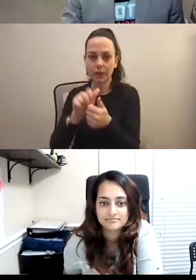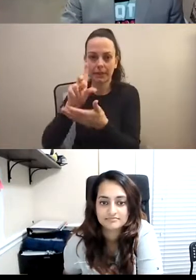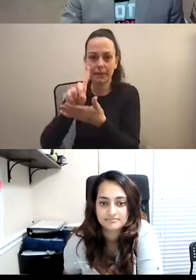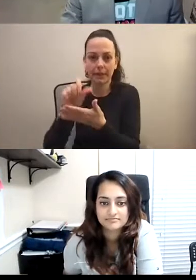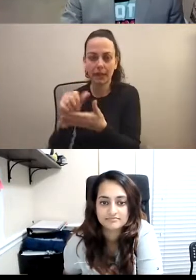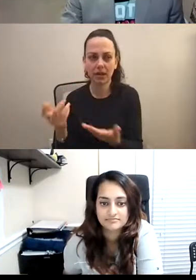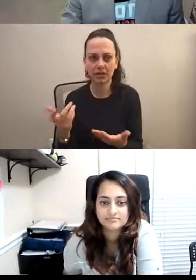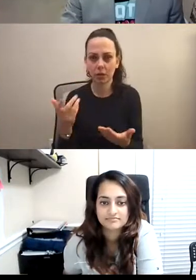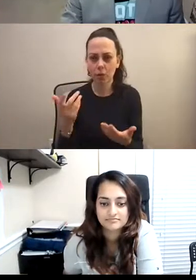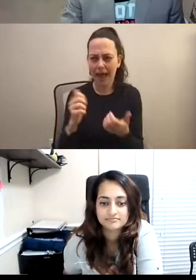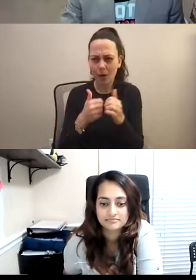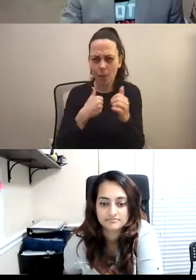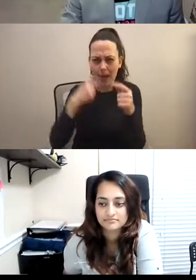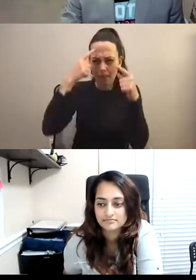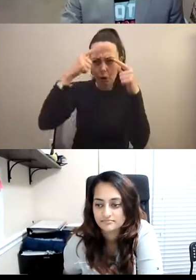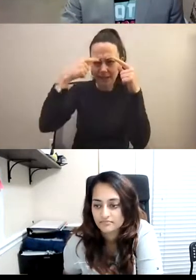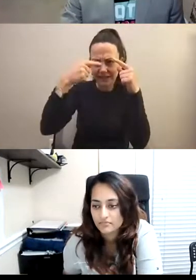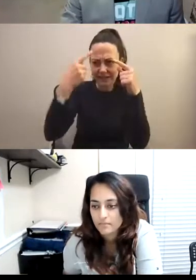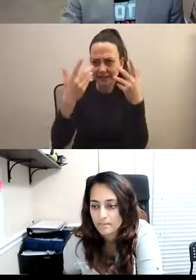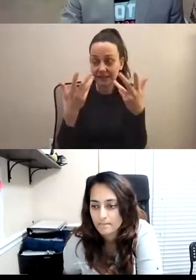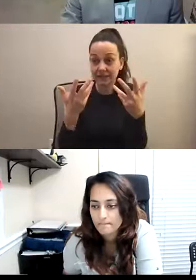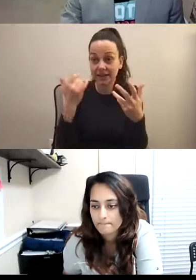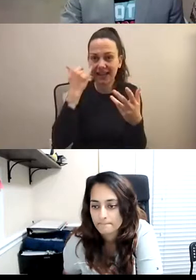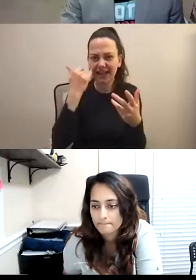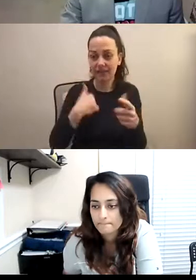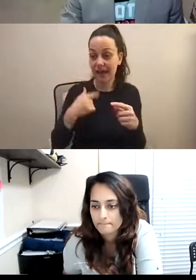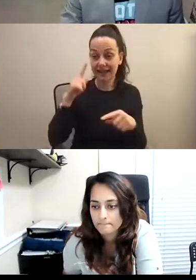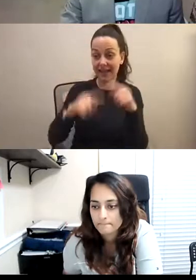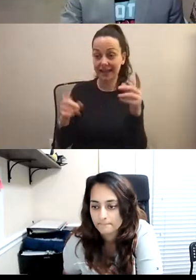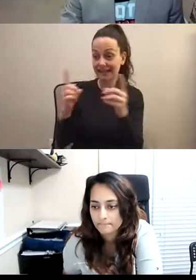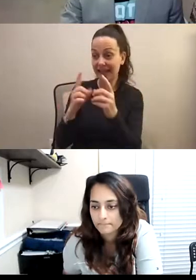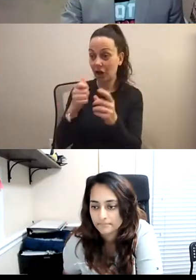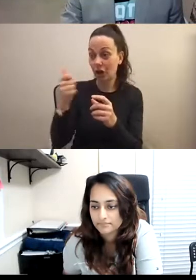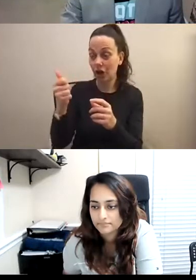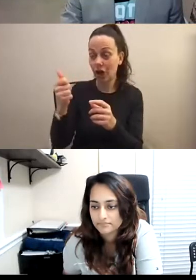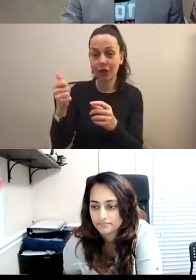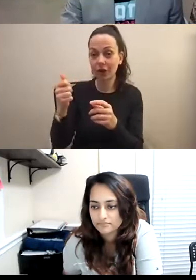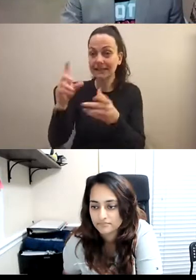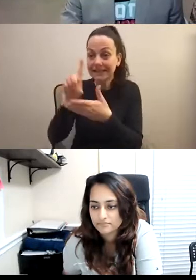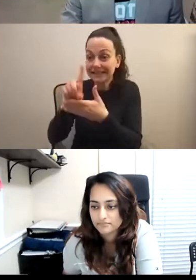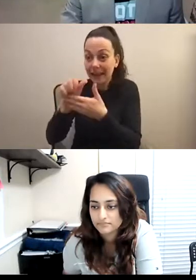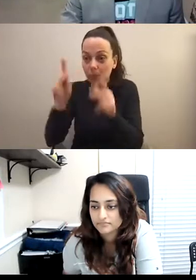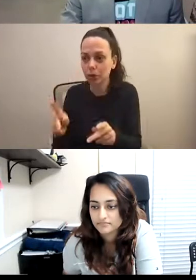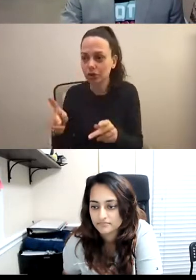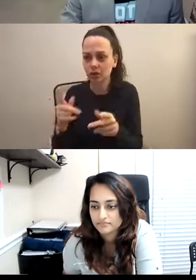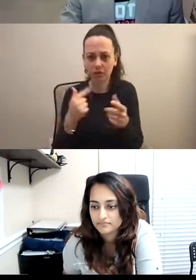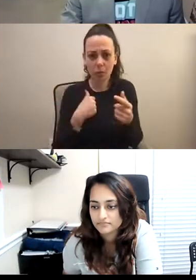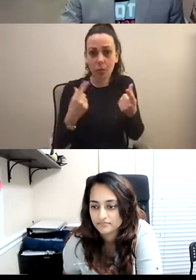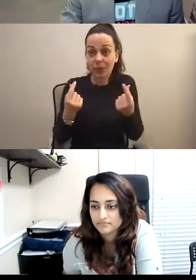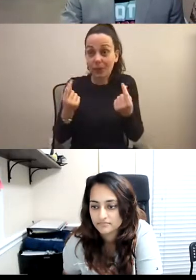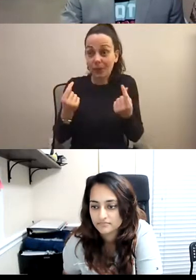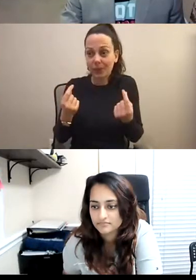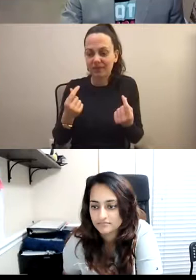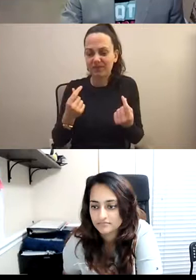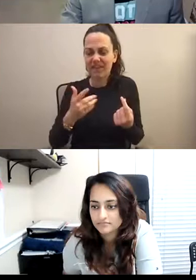don't know how to process this because if I can't get it with another disabled guy, what the hell am I supposed to do now? Like, so I was really, really